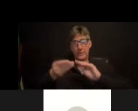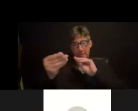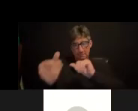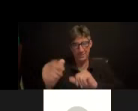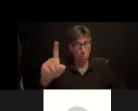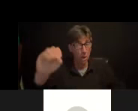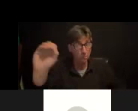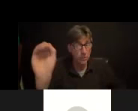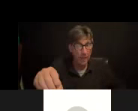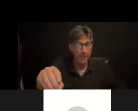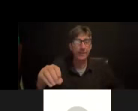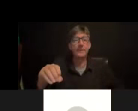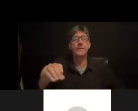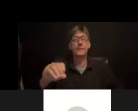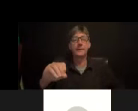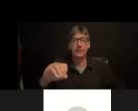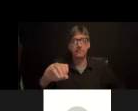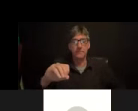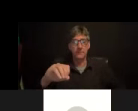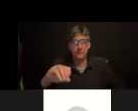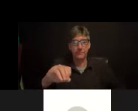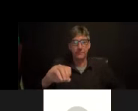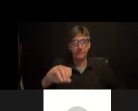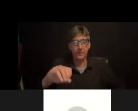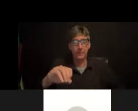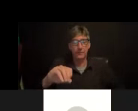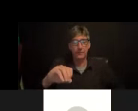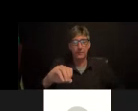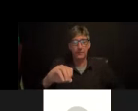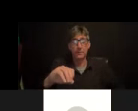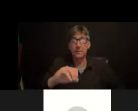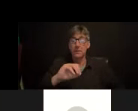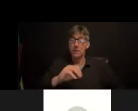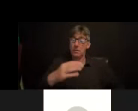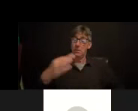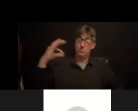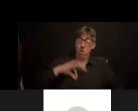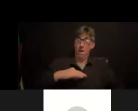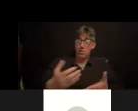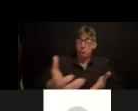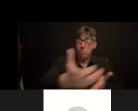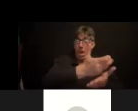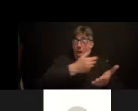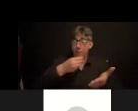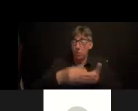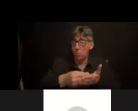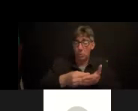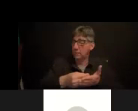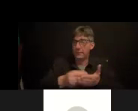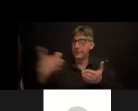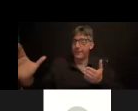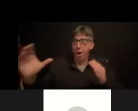Those are then essentially offsetting the equivalent form of net revenue, which we are using through Forging Ahead to